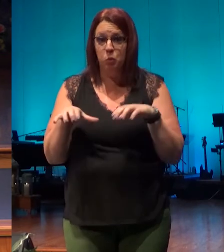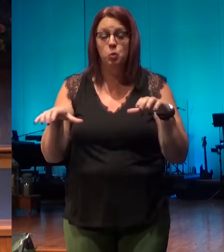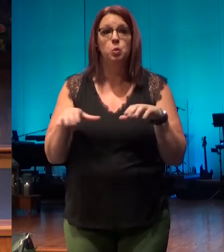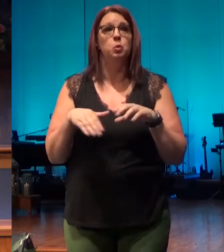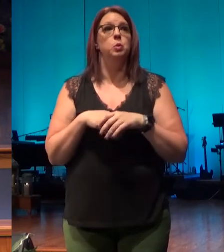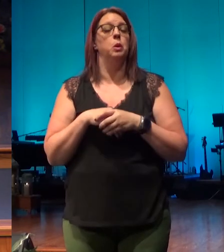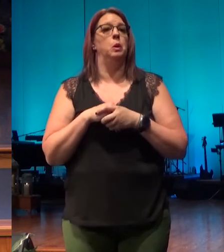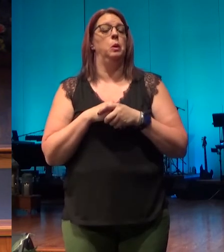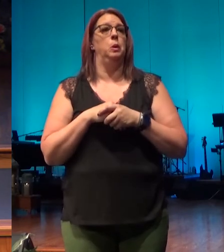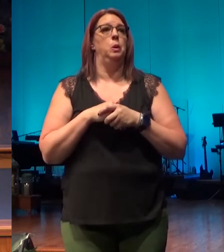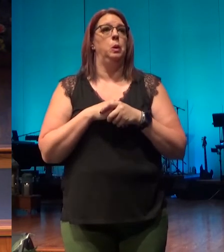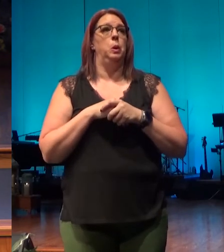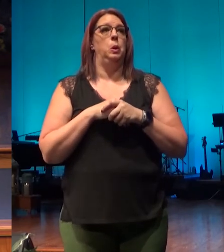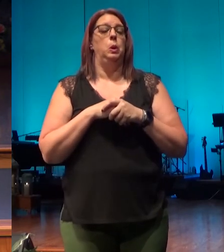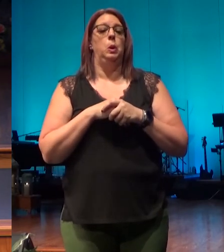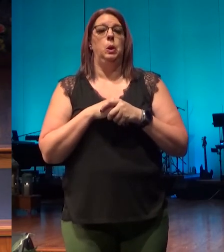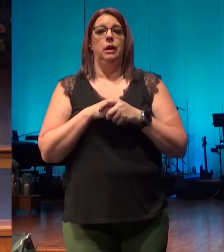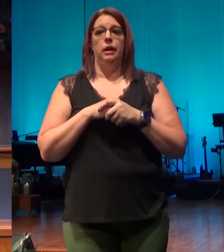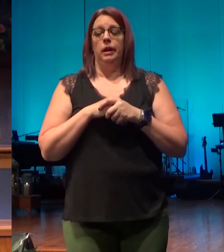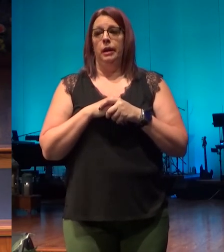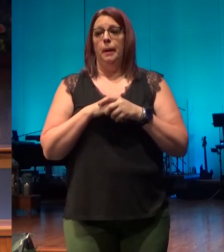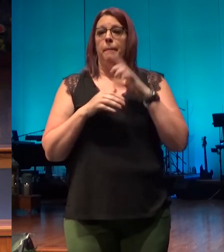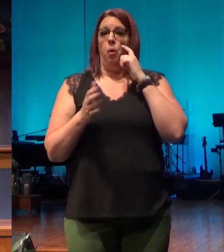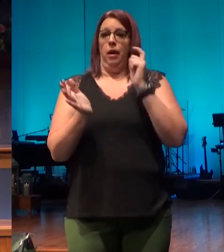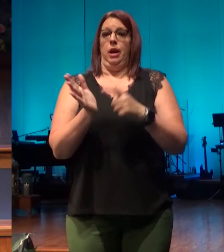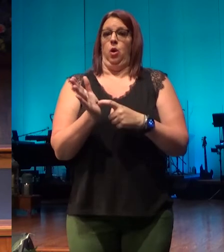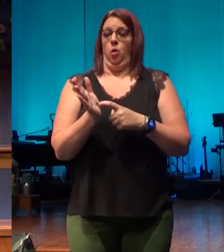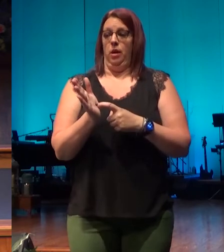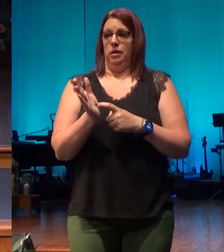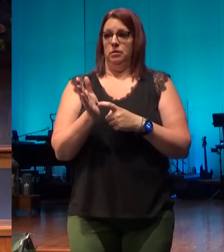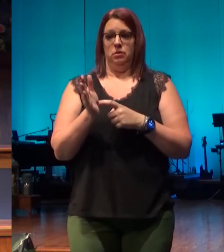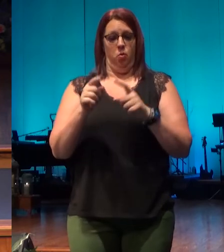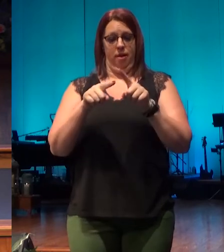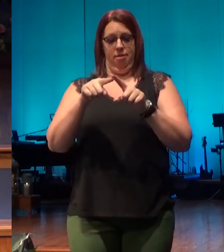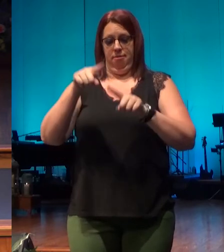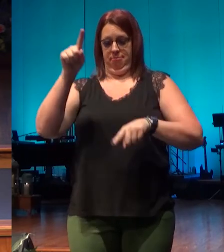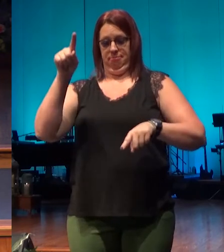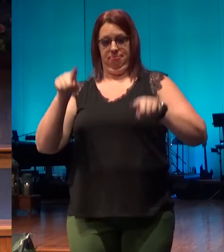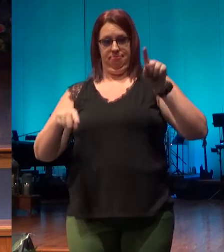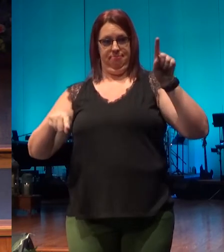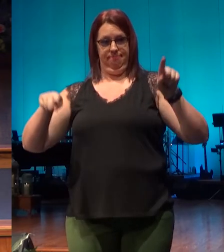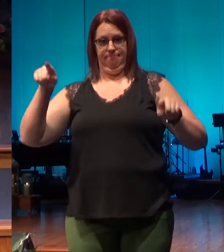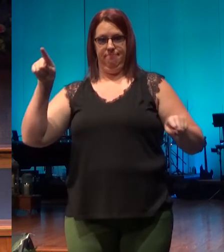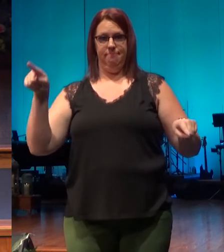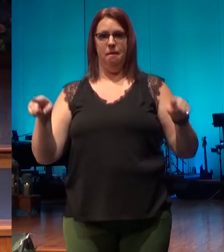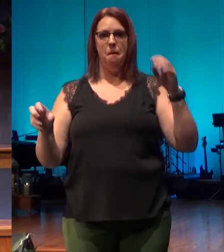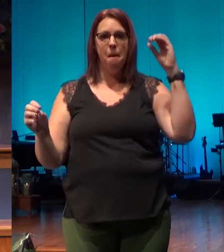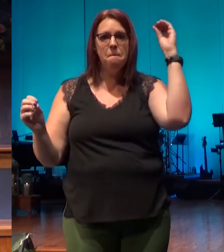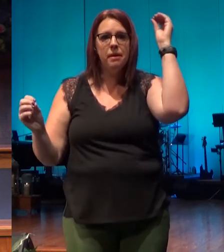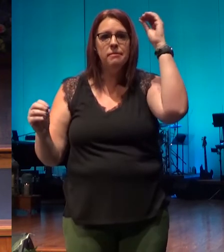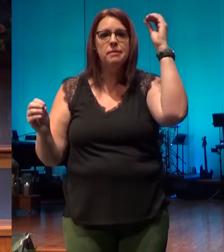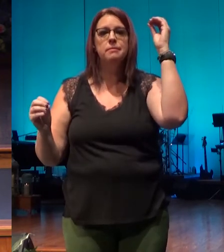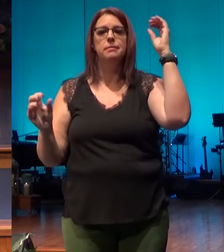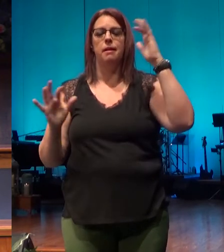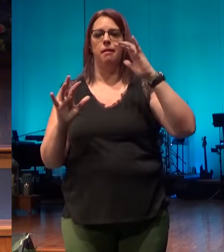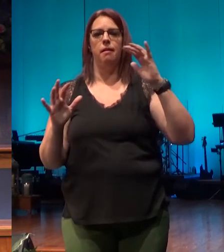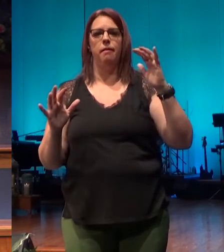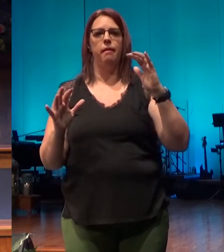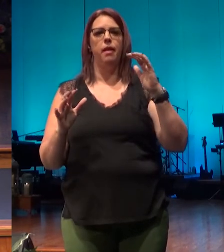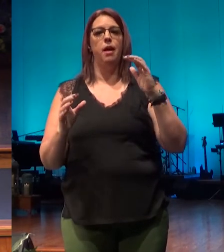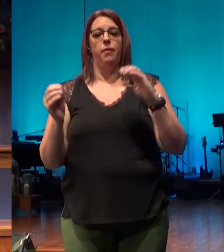myself. What I've noticed about this is that the more triggered people are, the less logical they